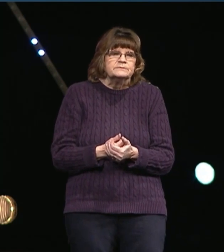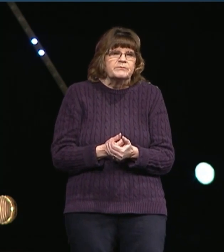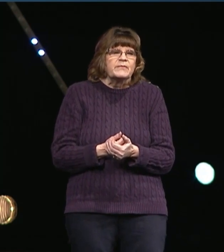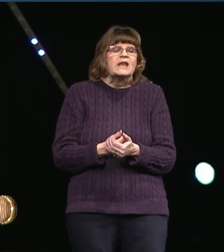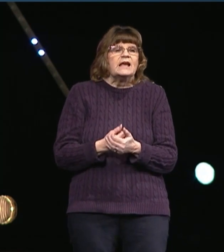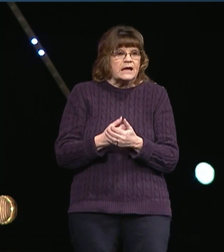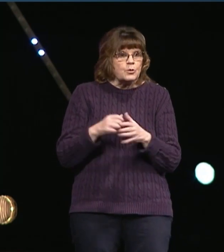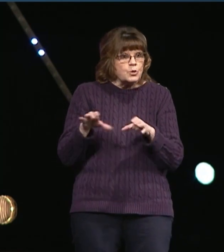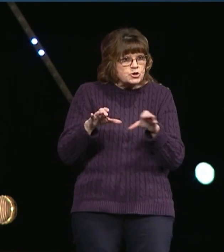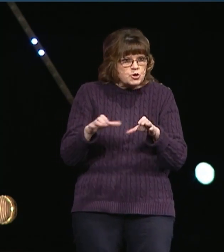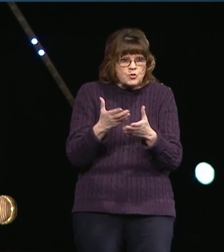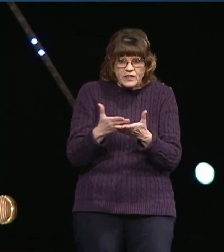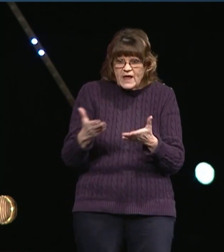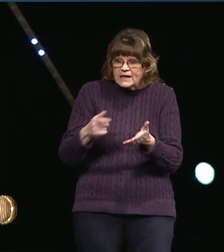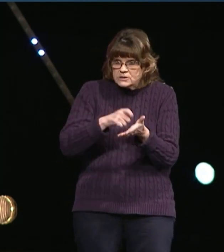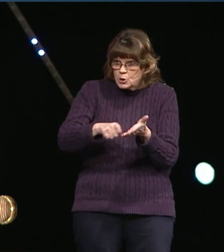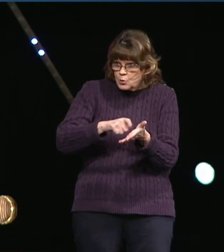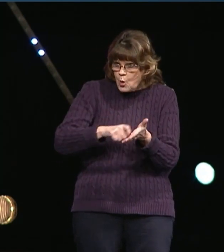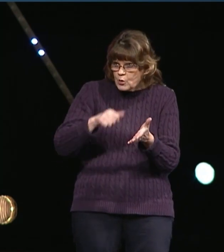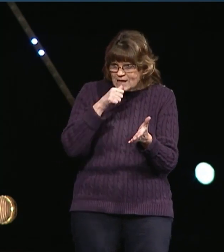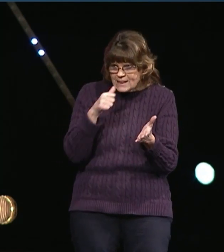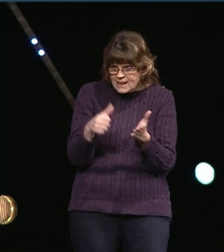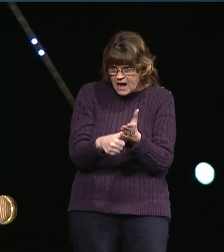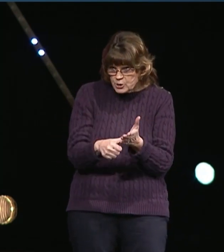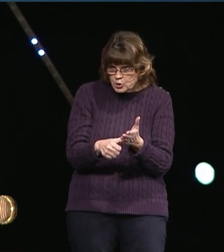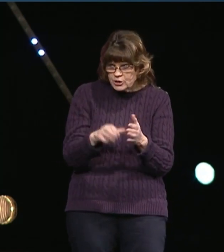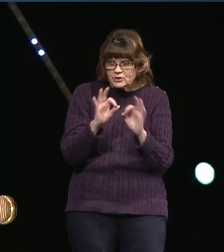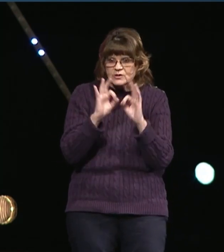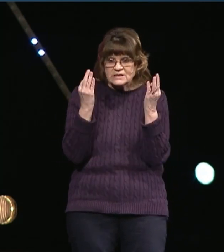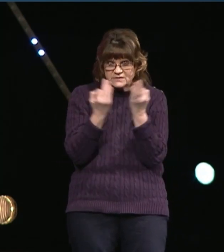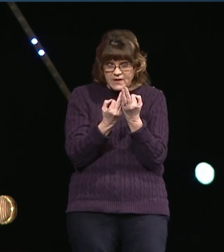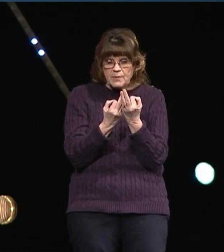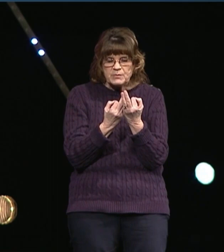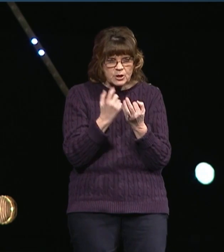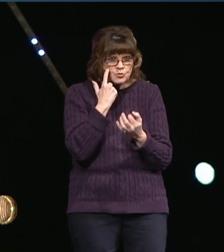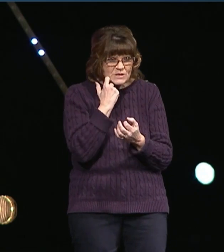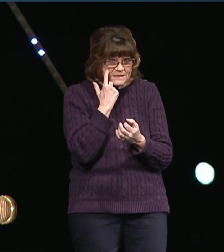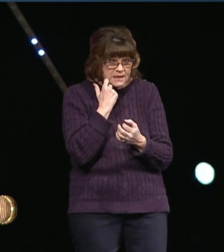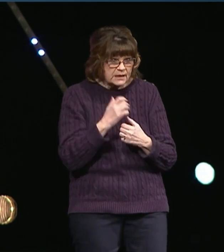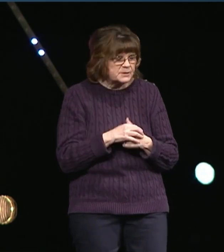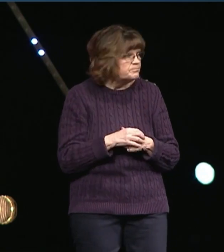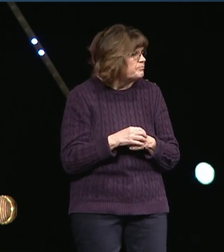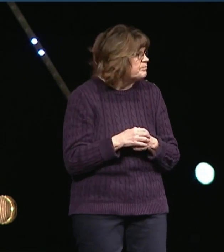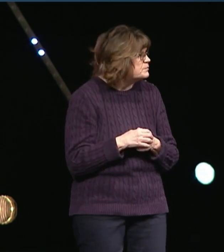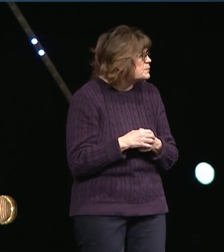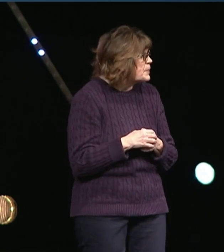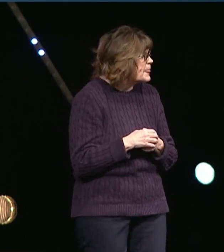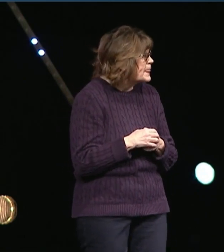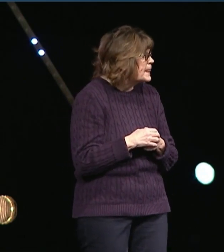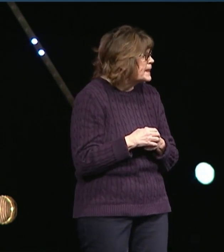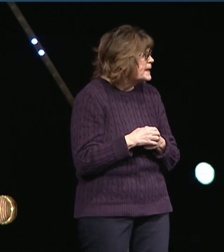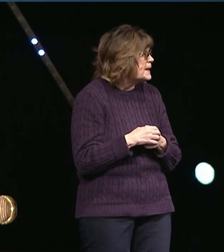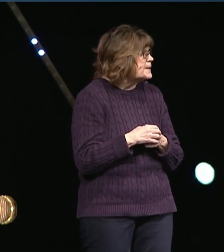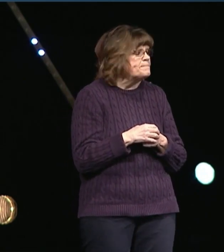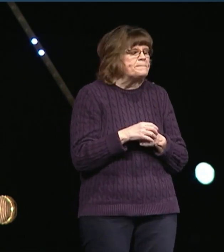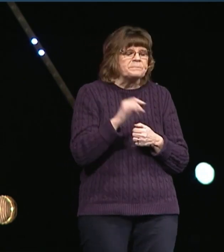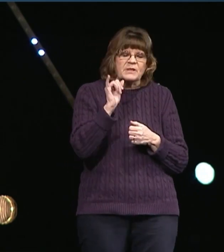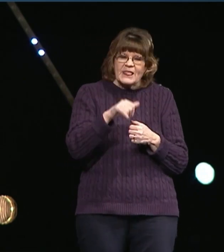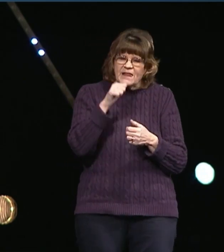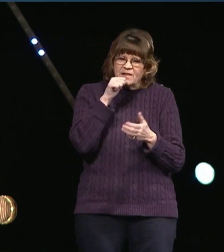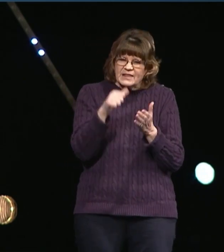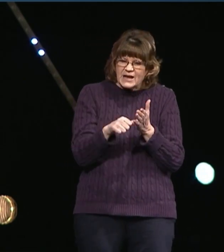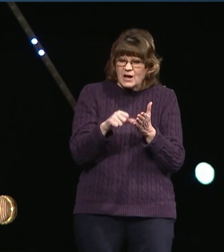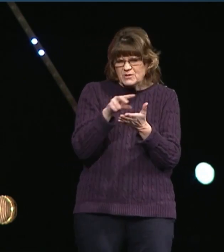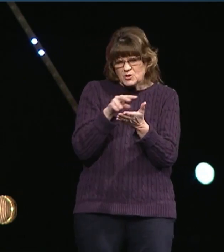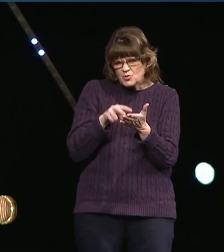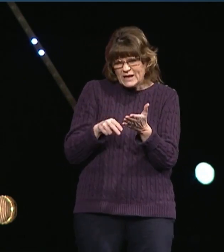he would do things. He wrote a letter to his family recently. And then I'm just going to